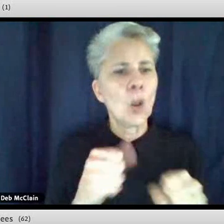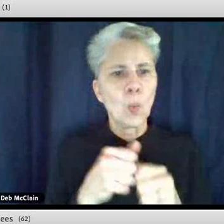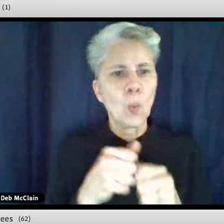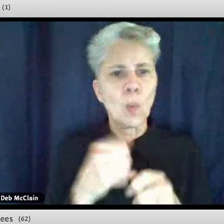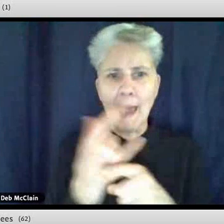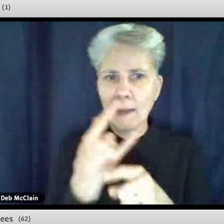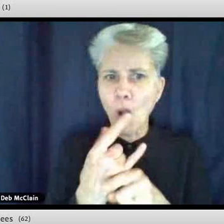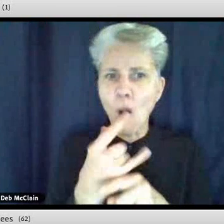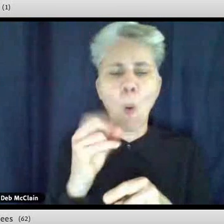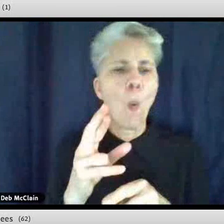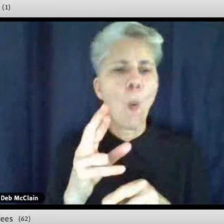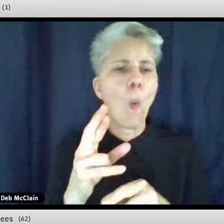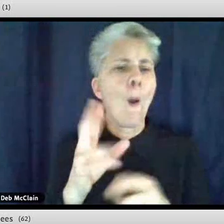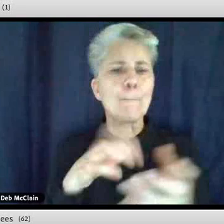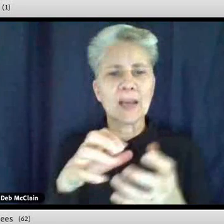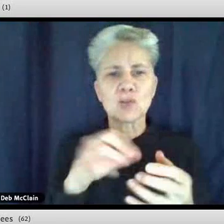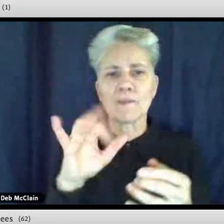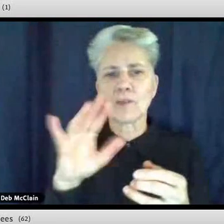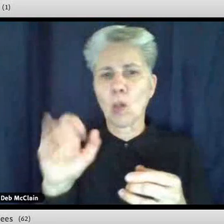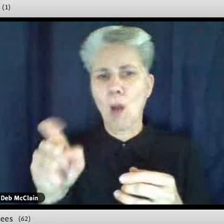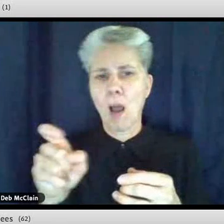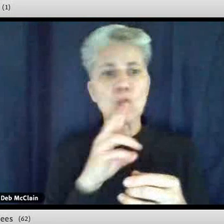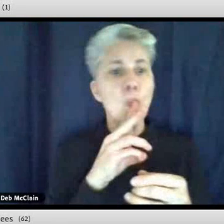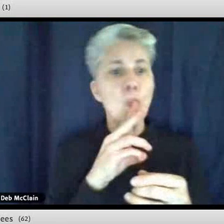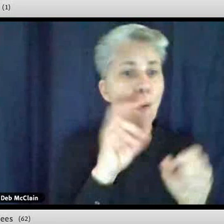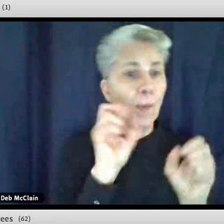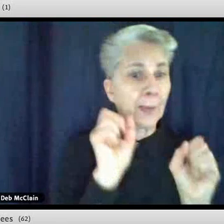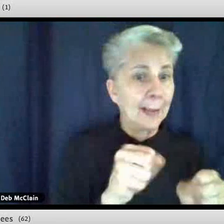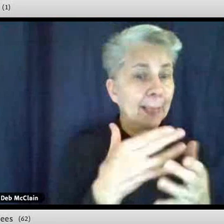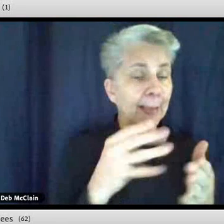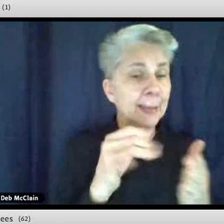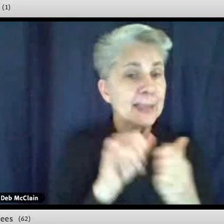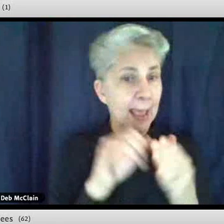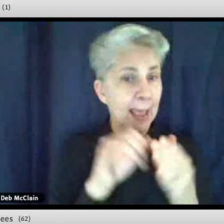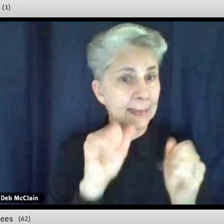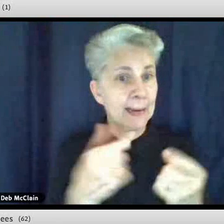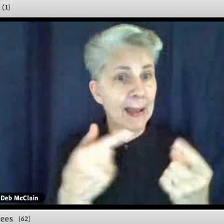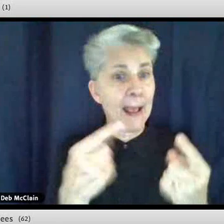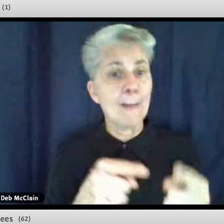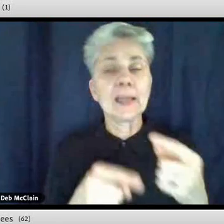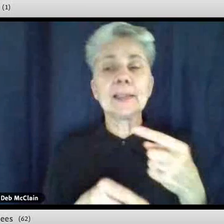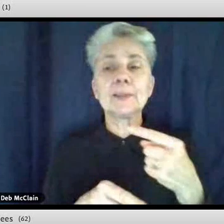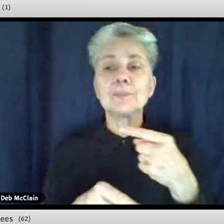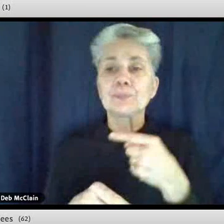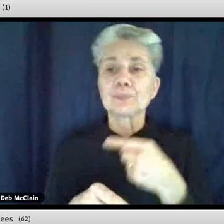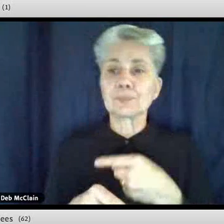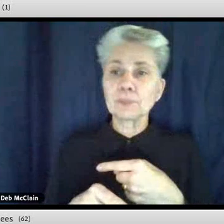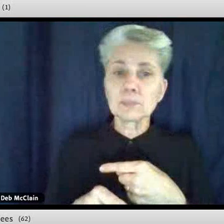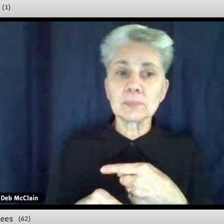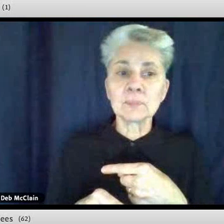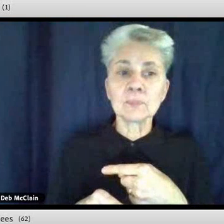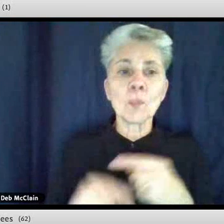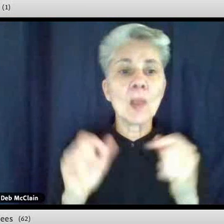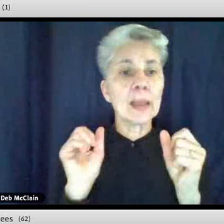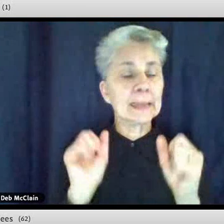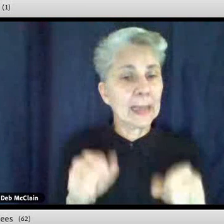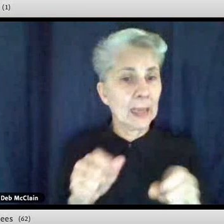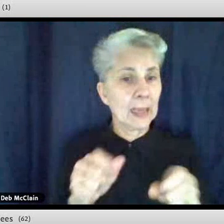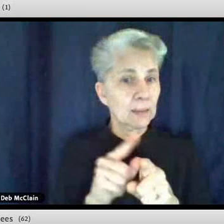wipe the virus clean with some alcohol wipes, or a mixture of Clorox and water. Those are things